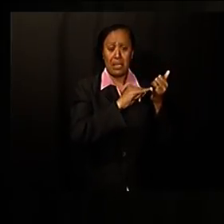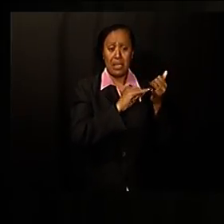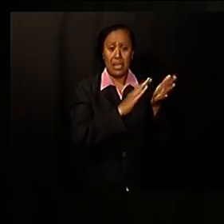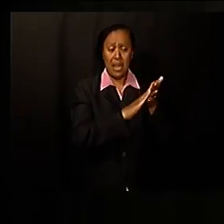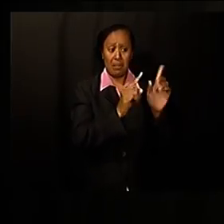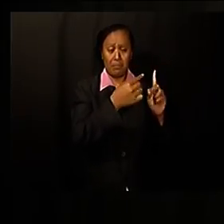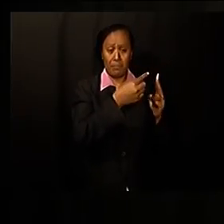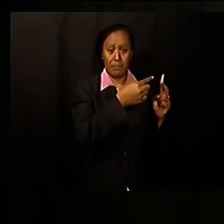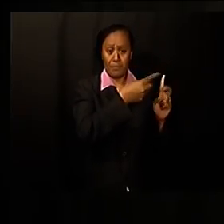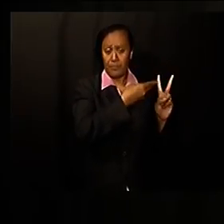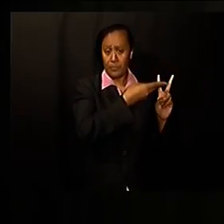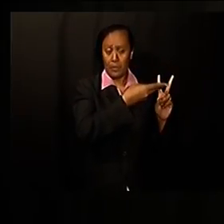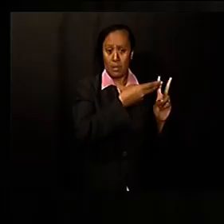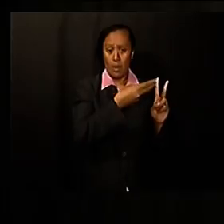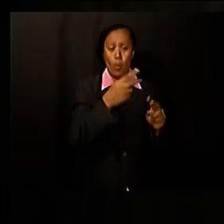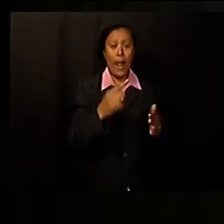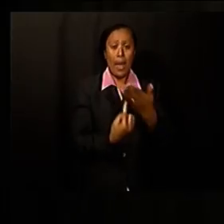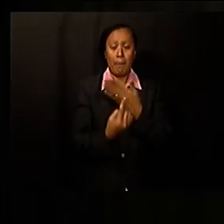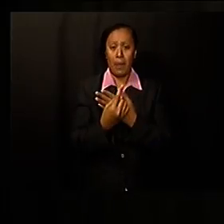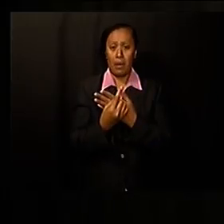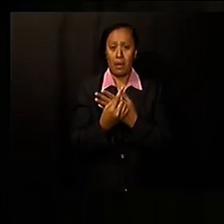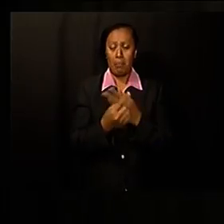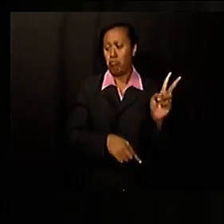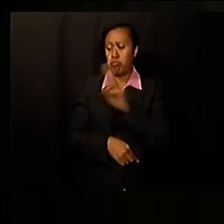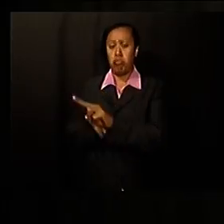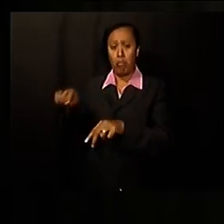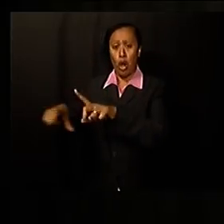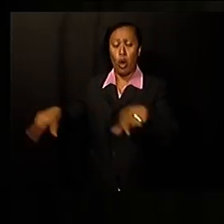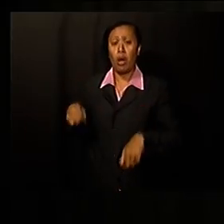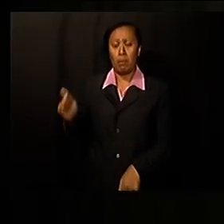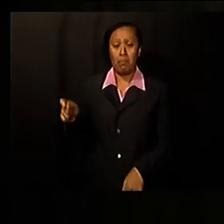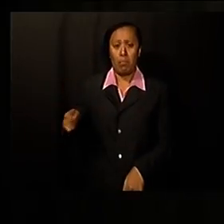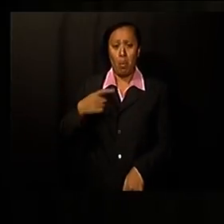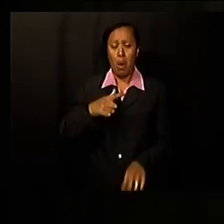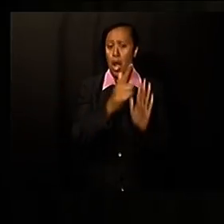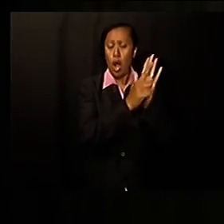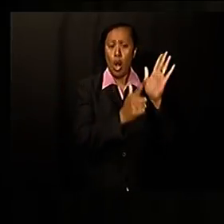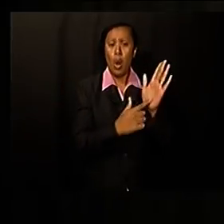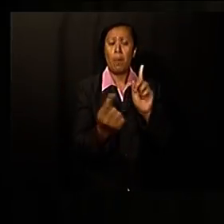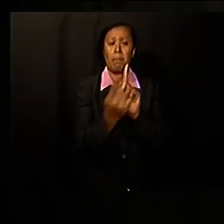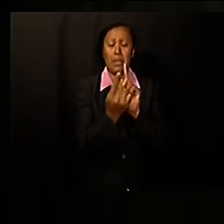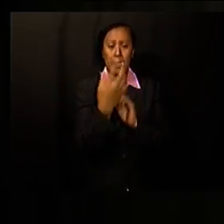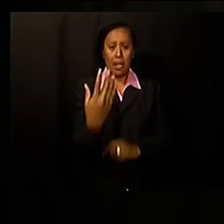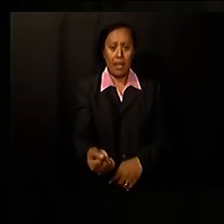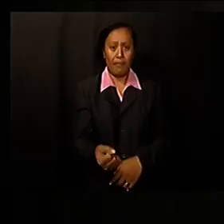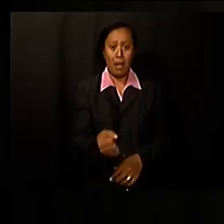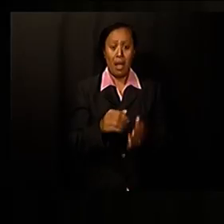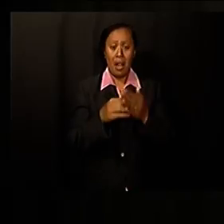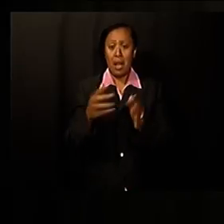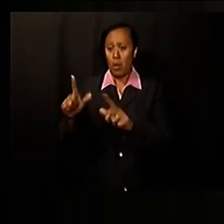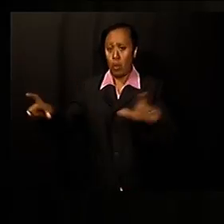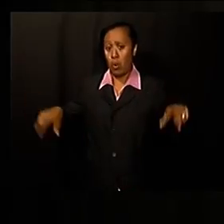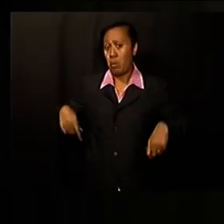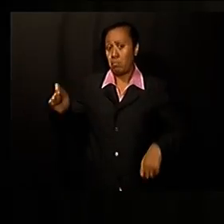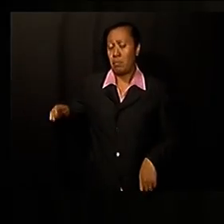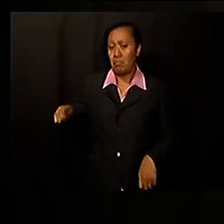Nandi Magistrates Court at 1:30 this afternoon, charged with a count of unlawful assembly. They have been released on bail